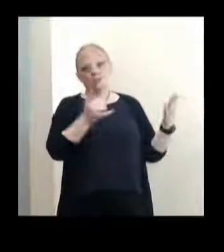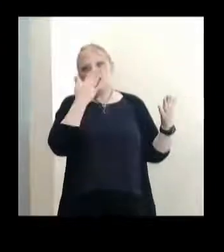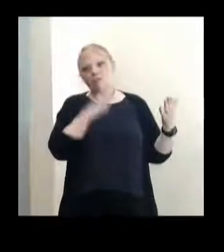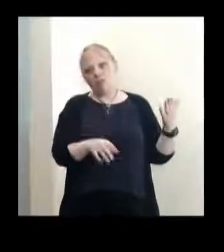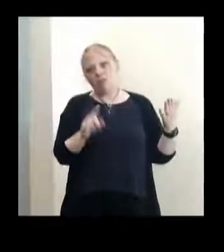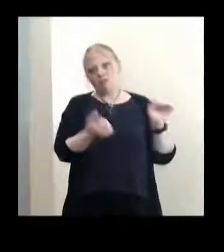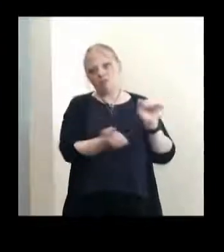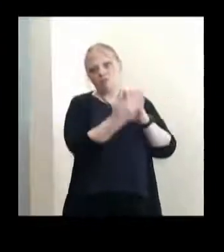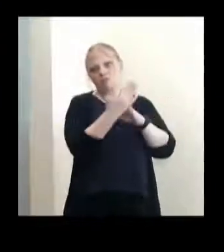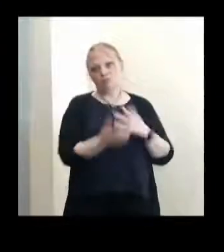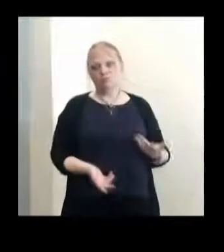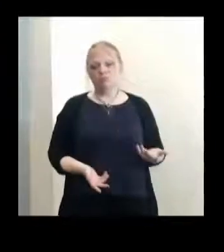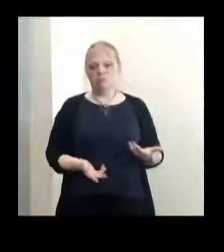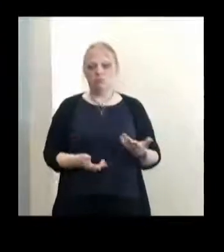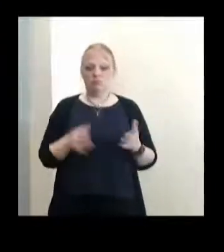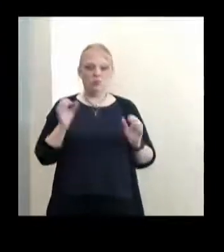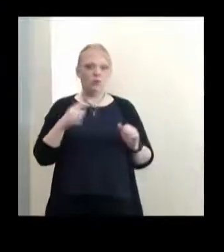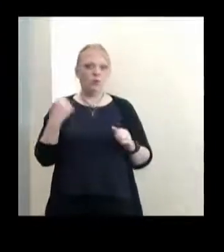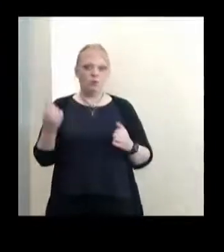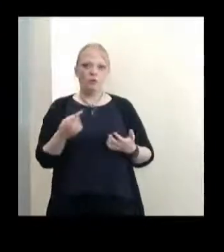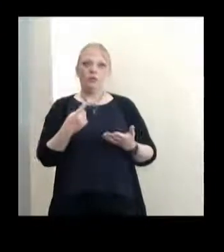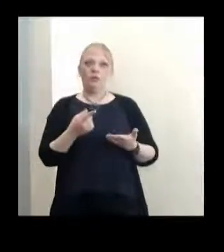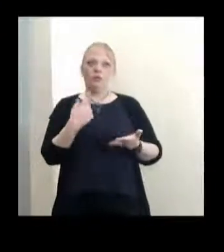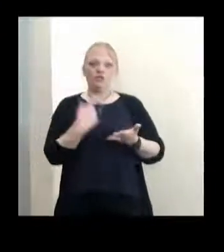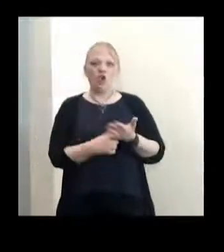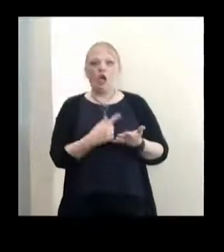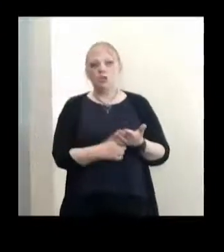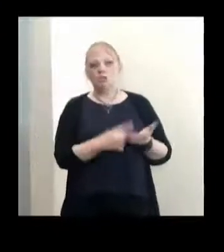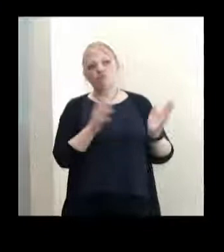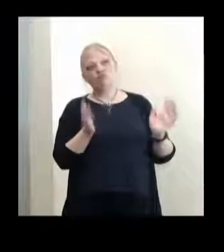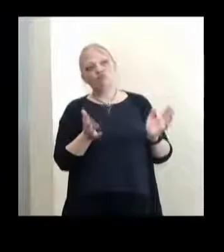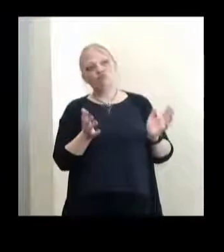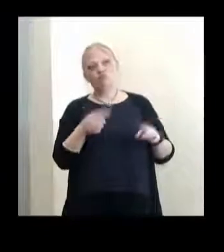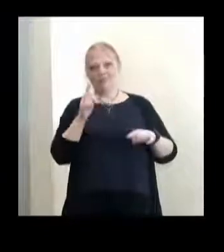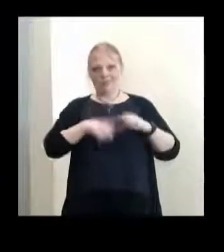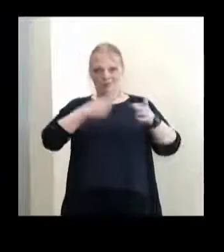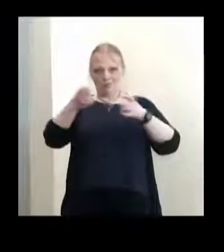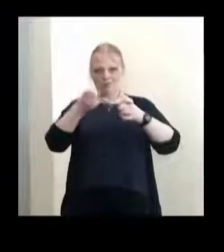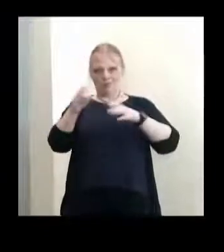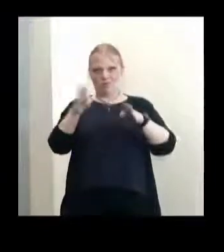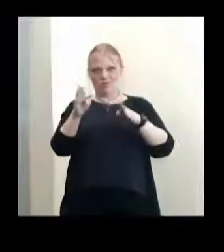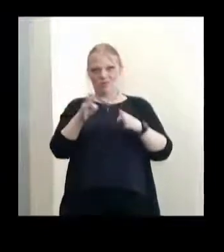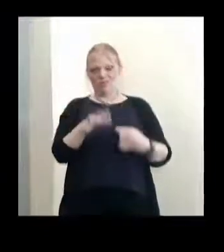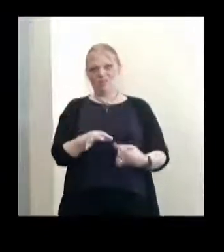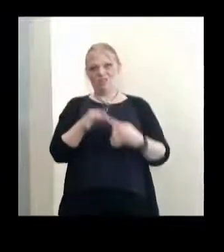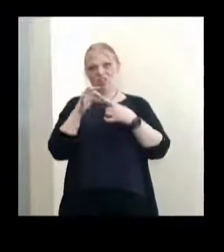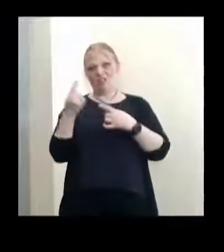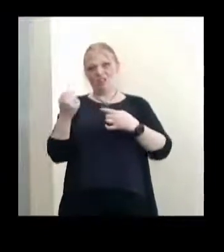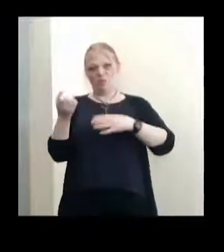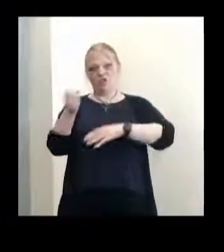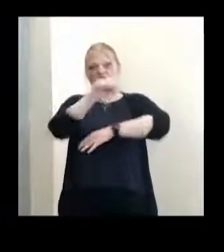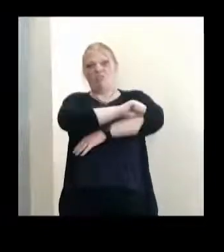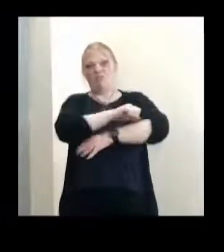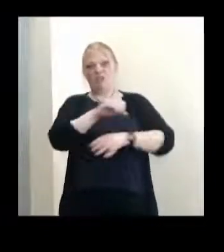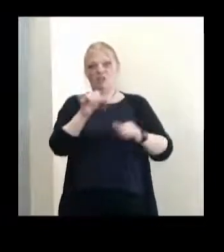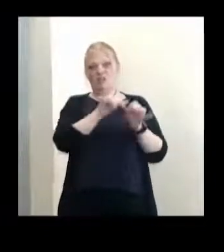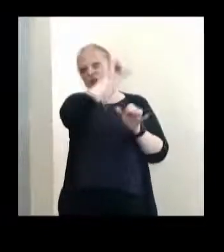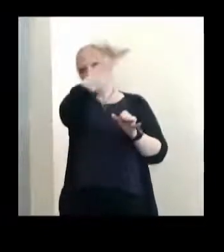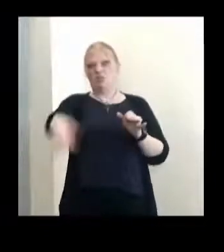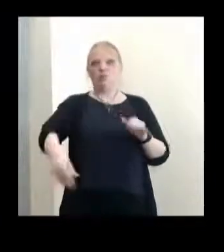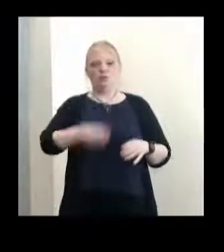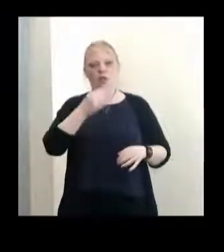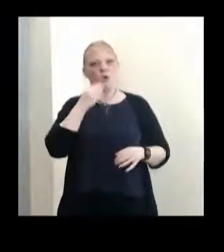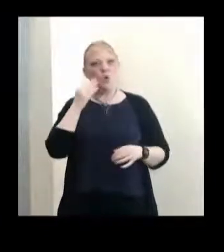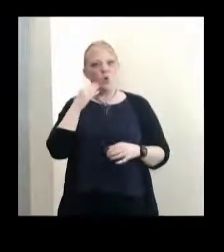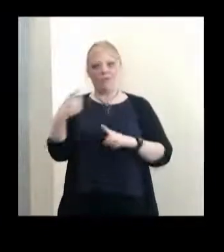And we can only talk about it. We can't control people's behavior short of shutting everything down and locking them back in their houses, which